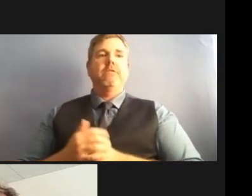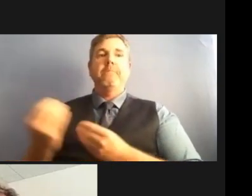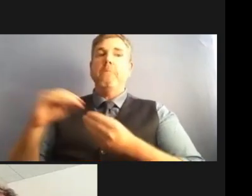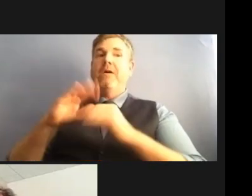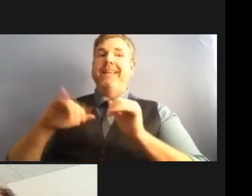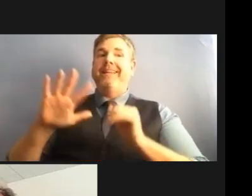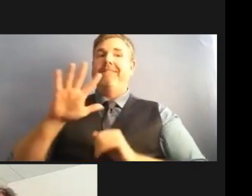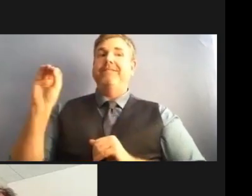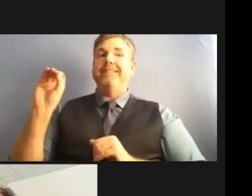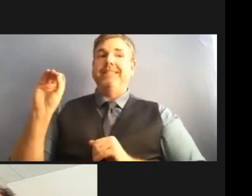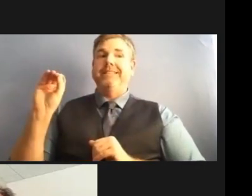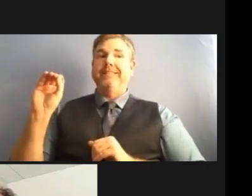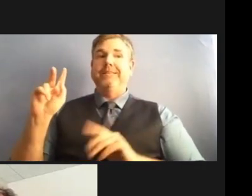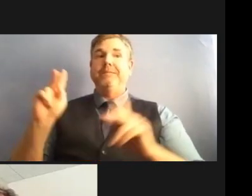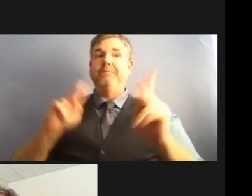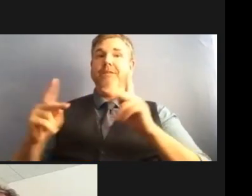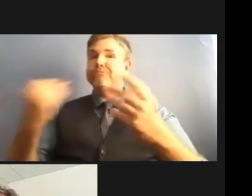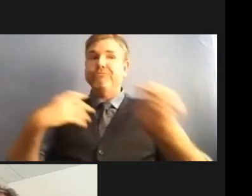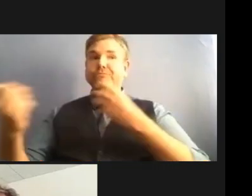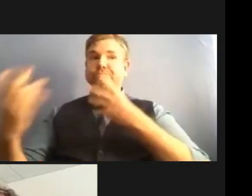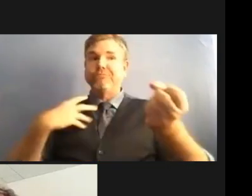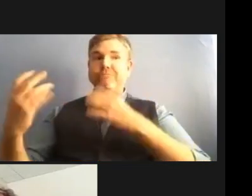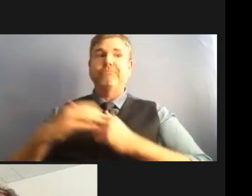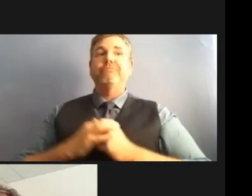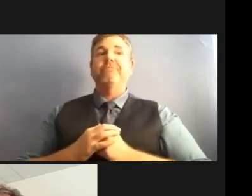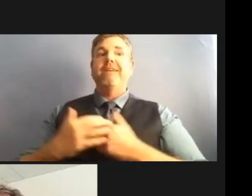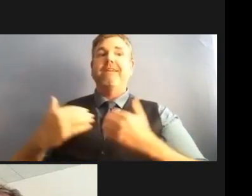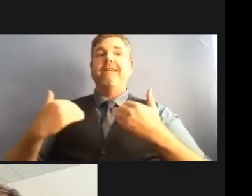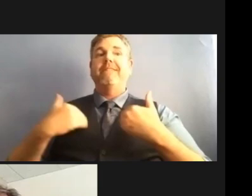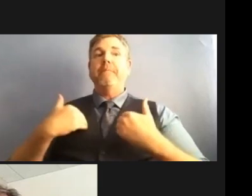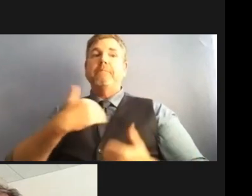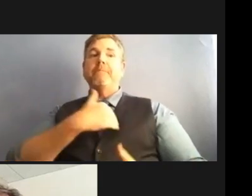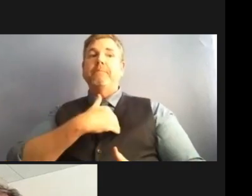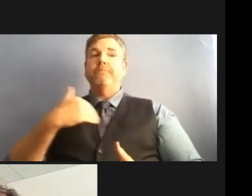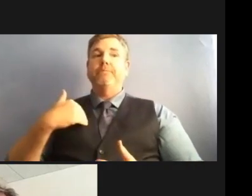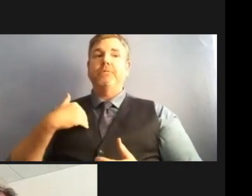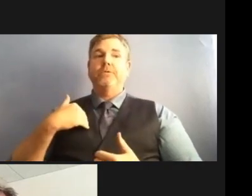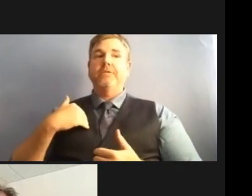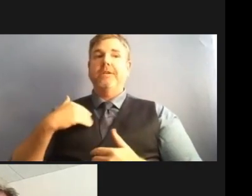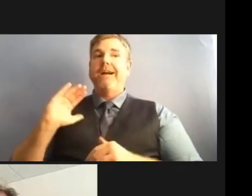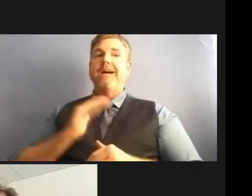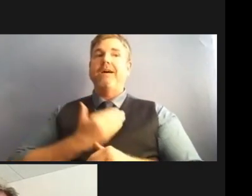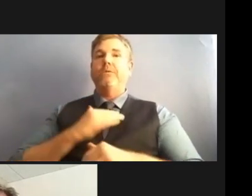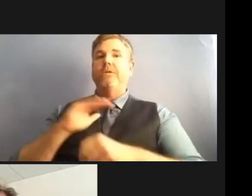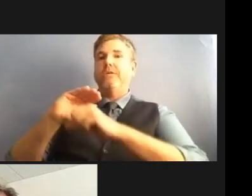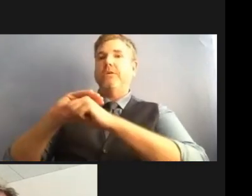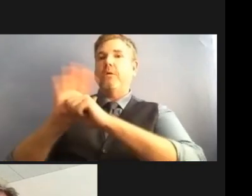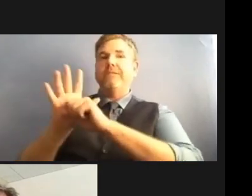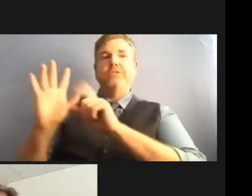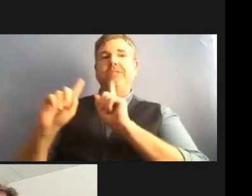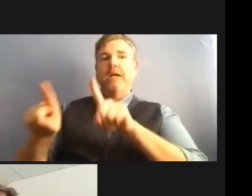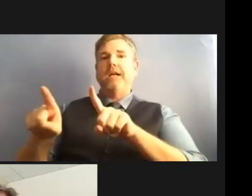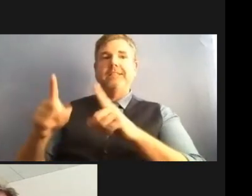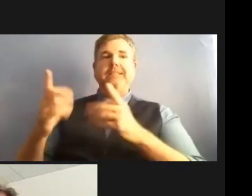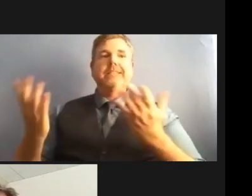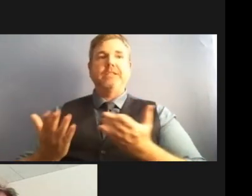response team here to answer your questions. Today we have Dr. Matt Willis, Marin's Public Health